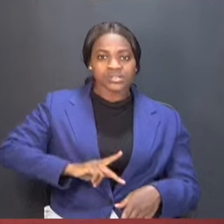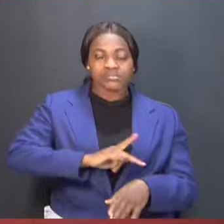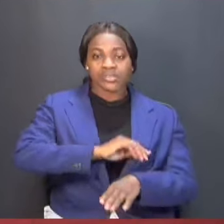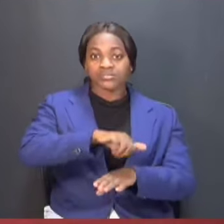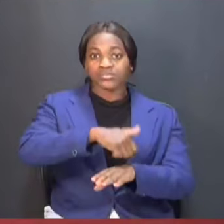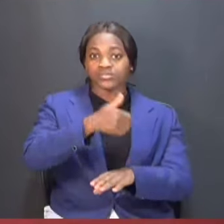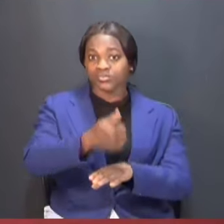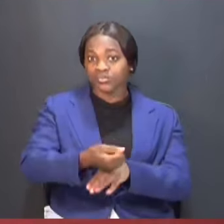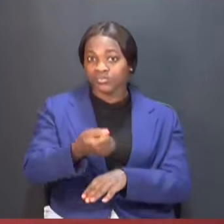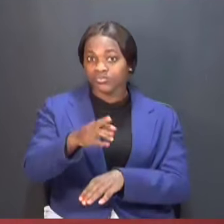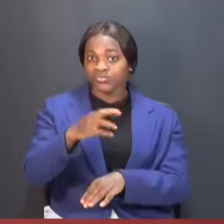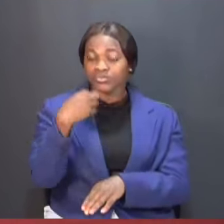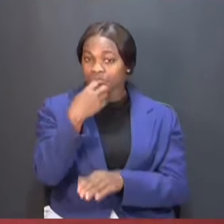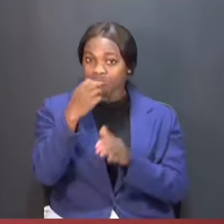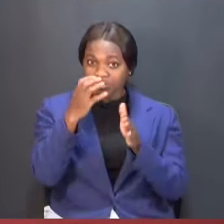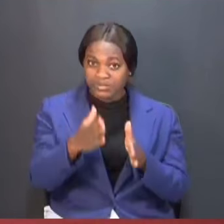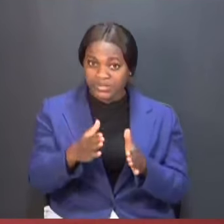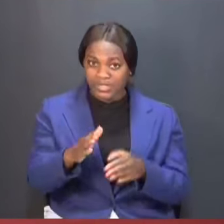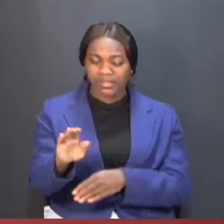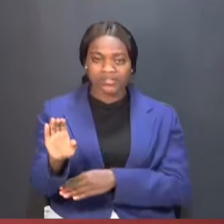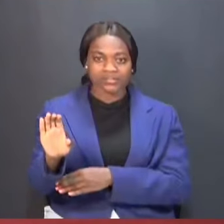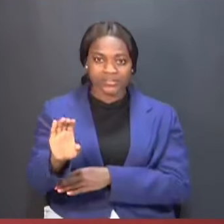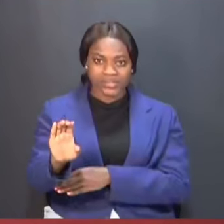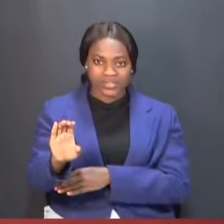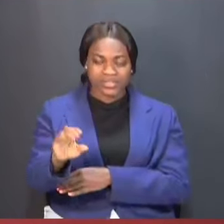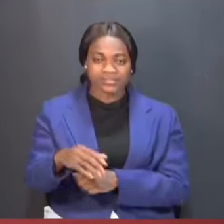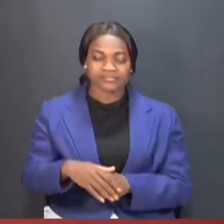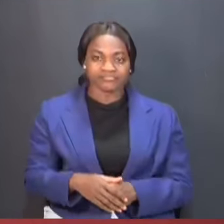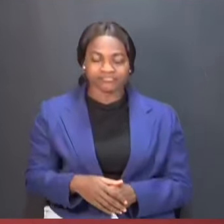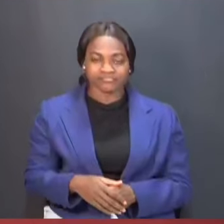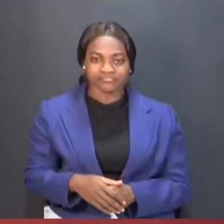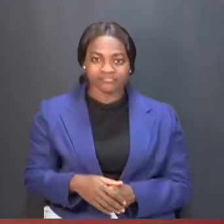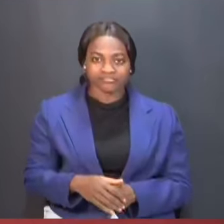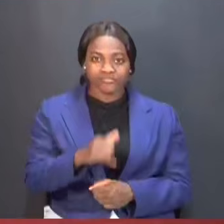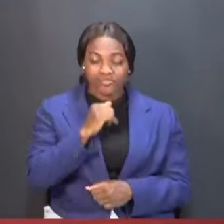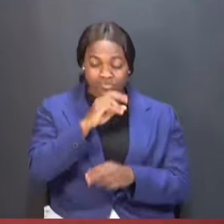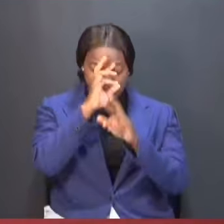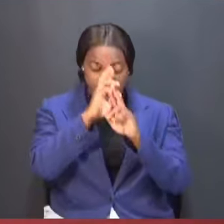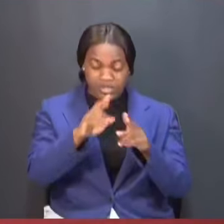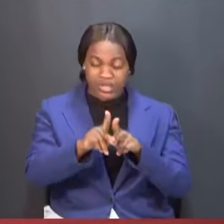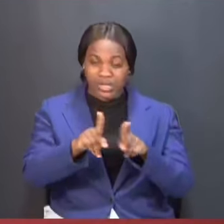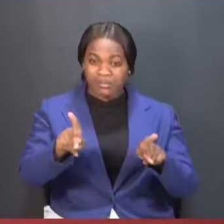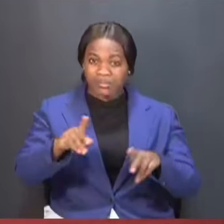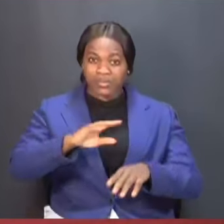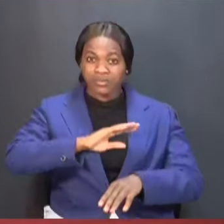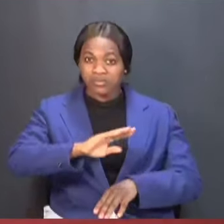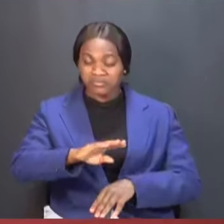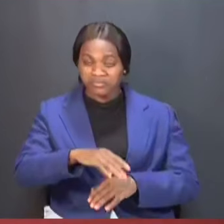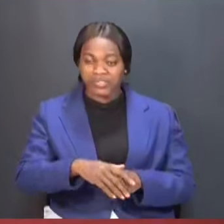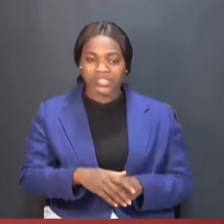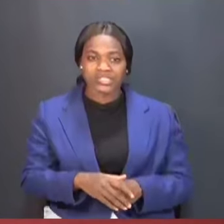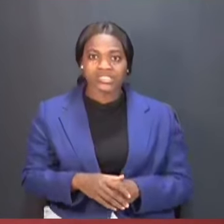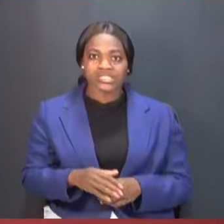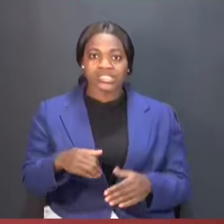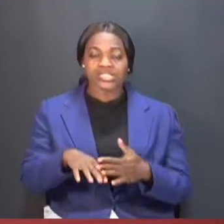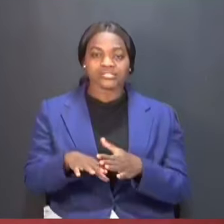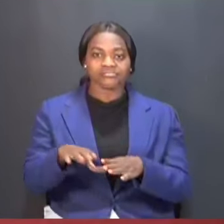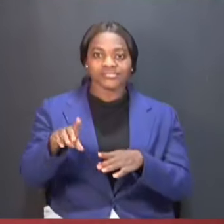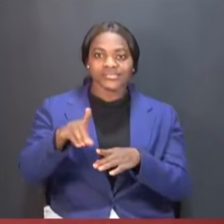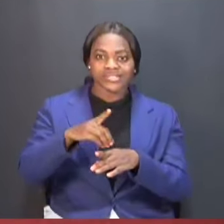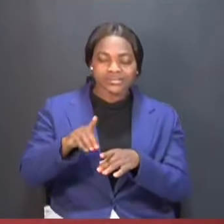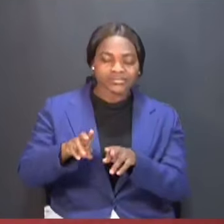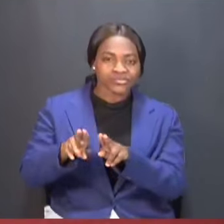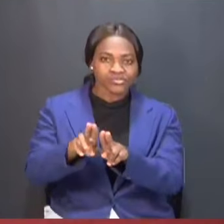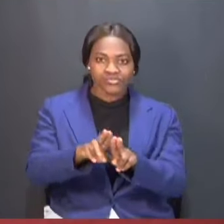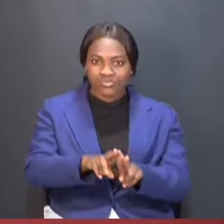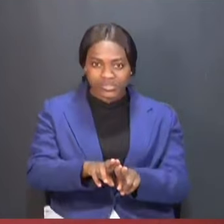Speaker. C. undermines public confidence in the discipline, unity, or